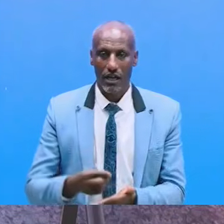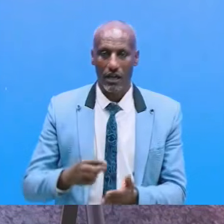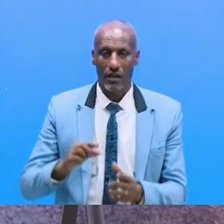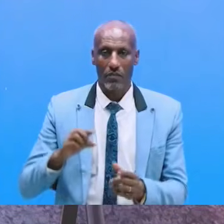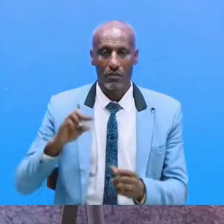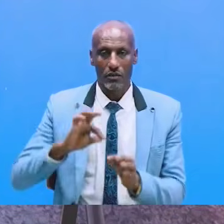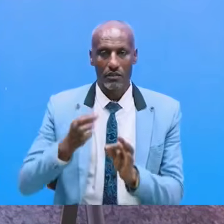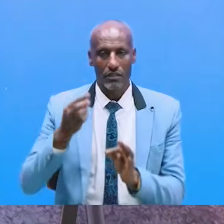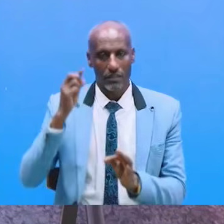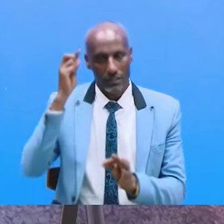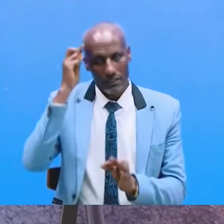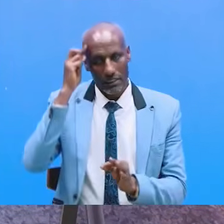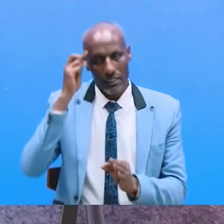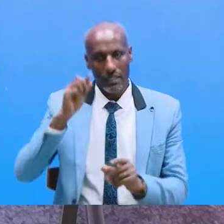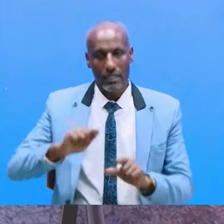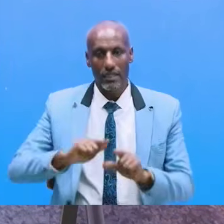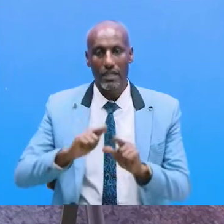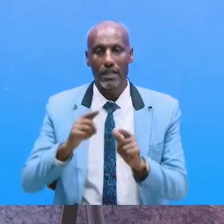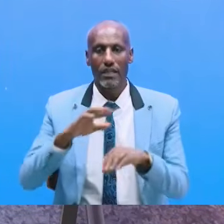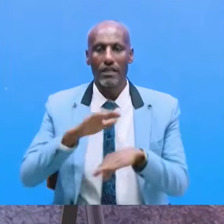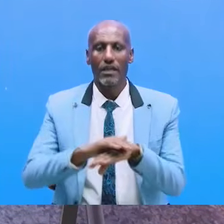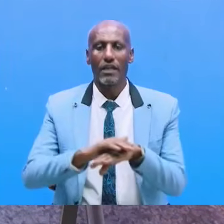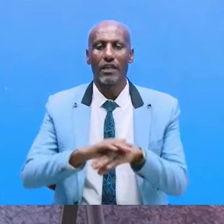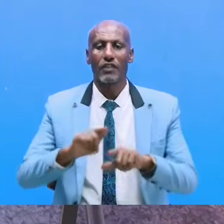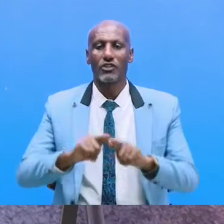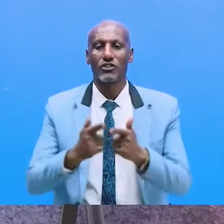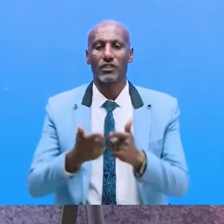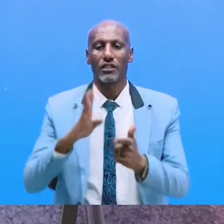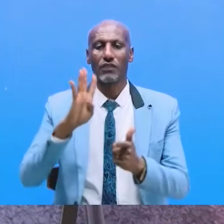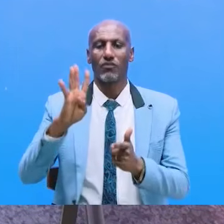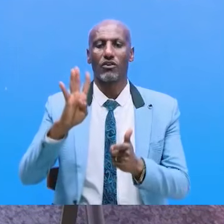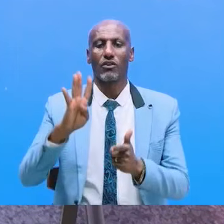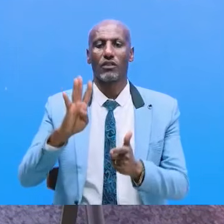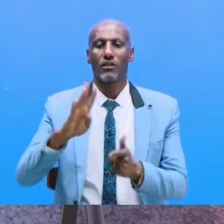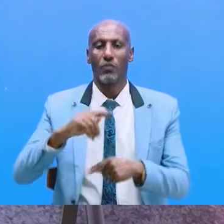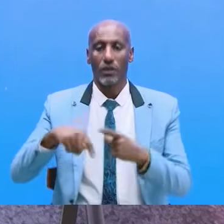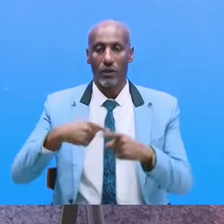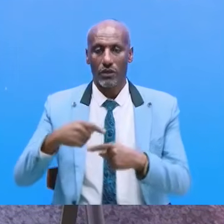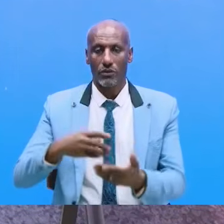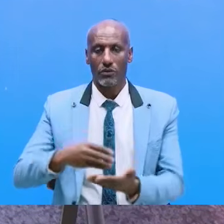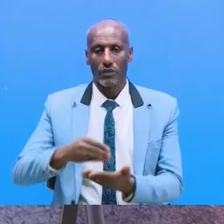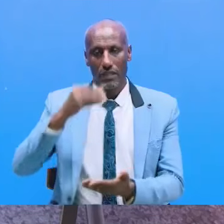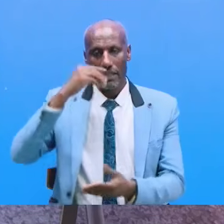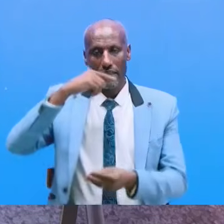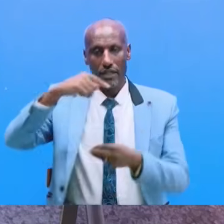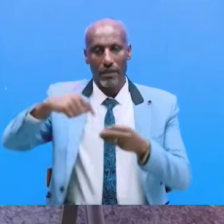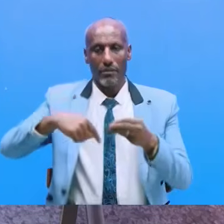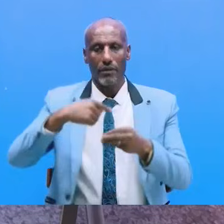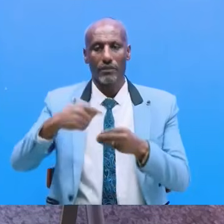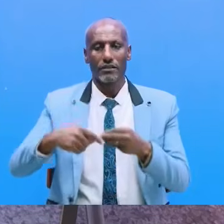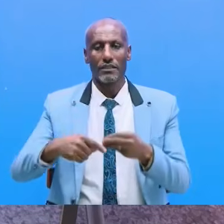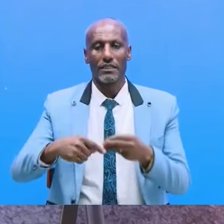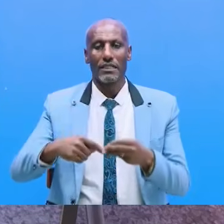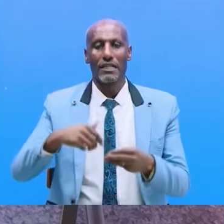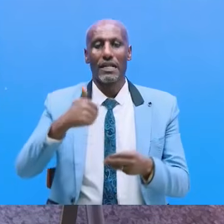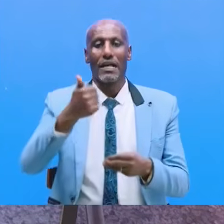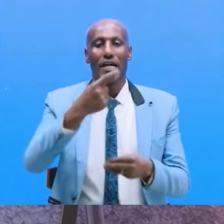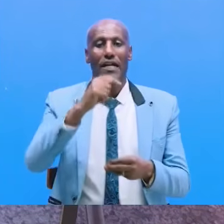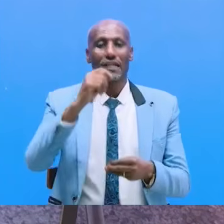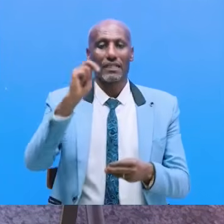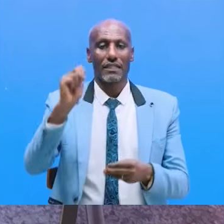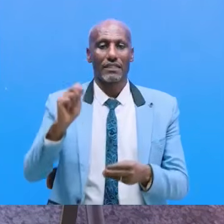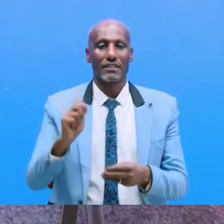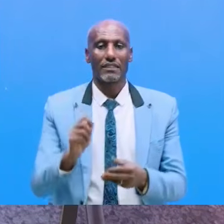This is English Grade 4 lesson. Today we are going to learn about articles. Before